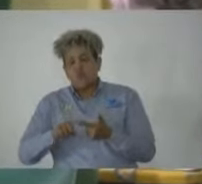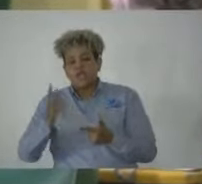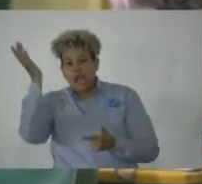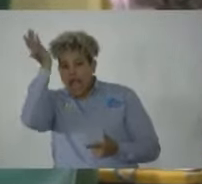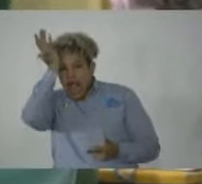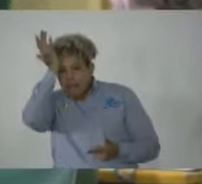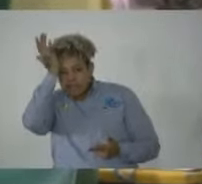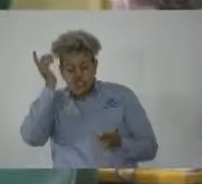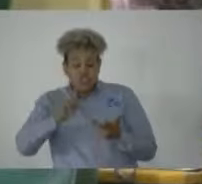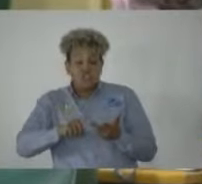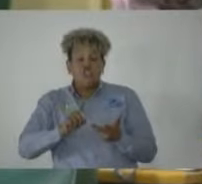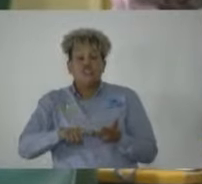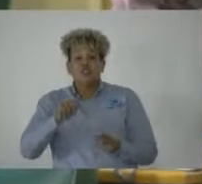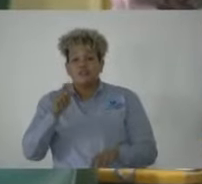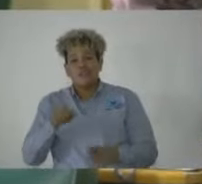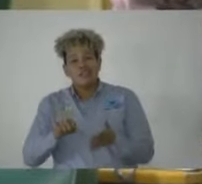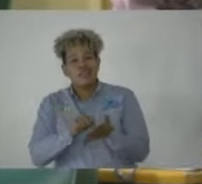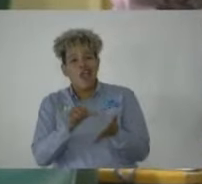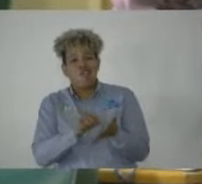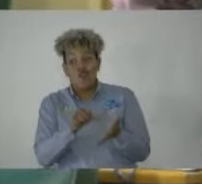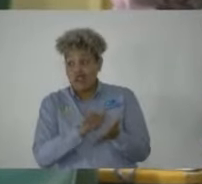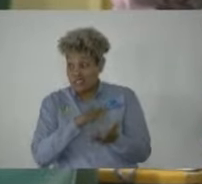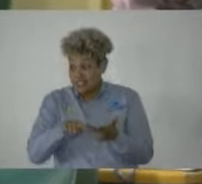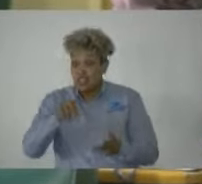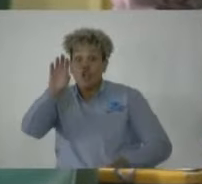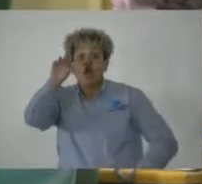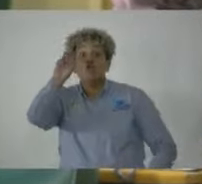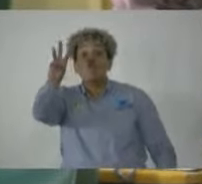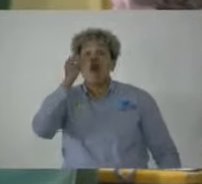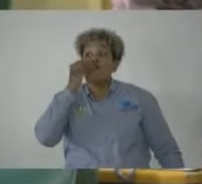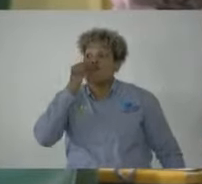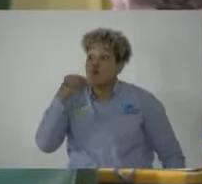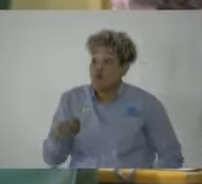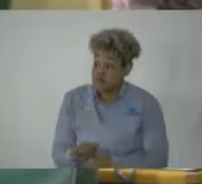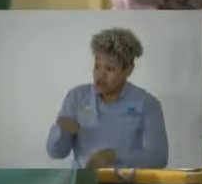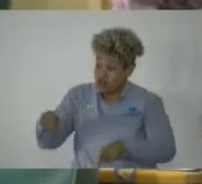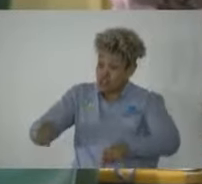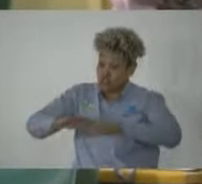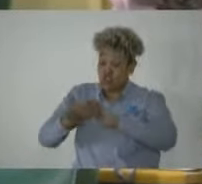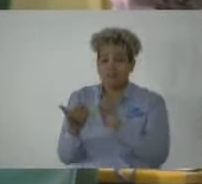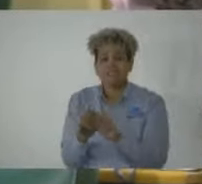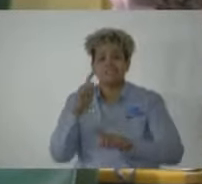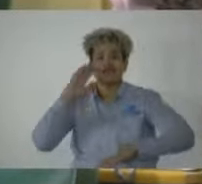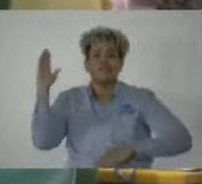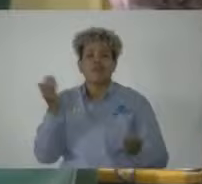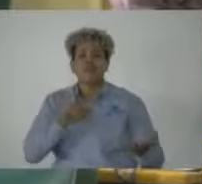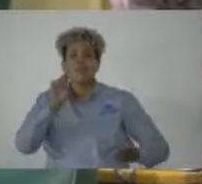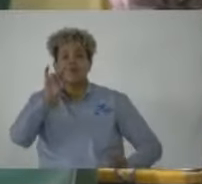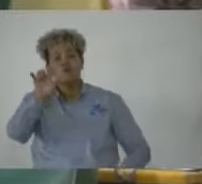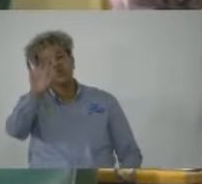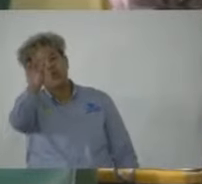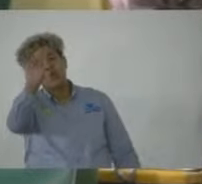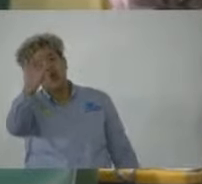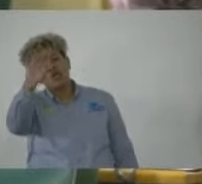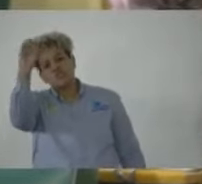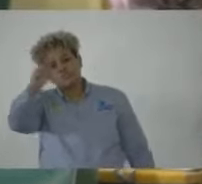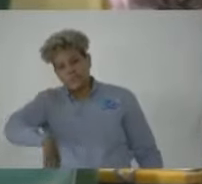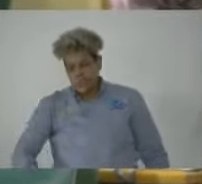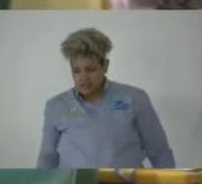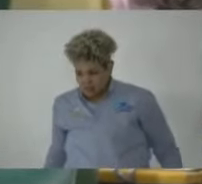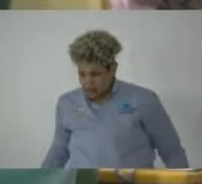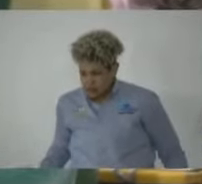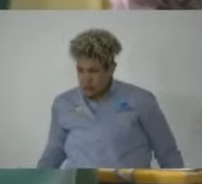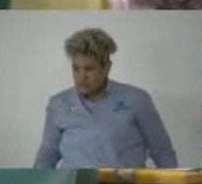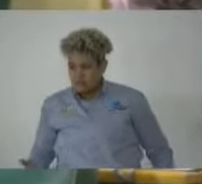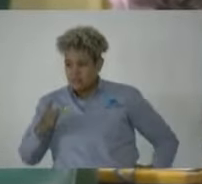cabbage, and for carrots, raw foods that we produce in Jamaica, import duty is 100%.